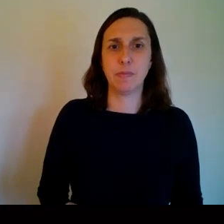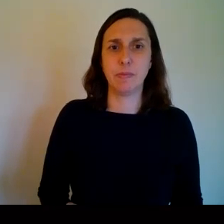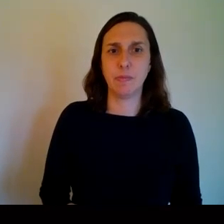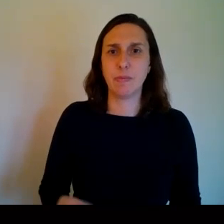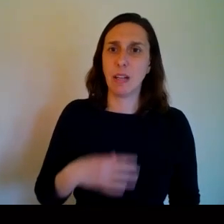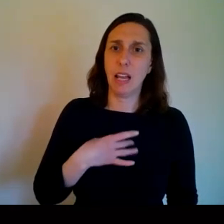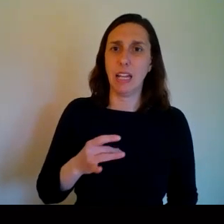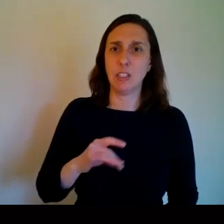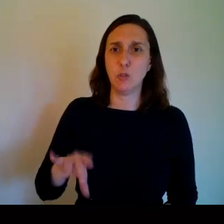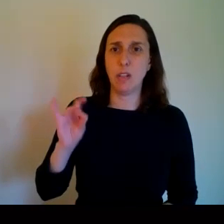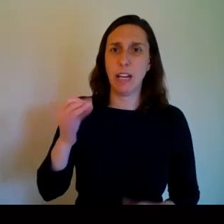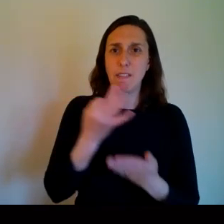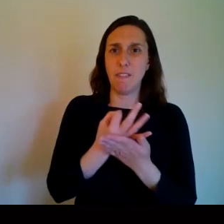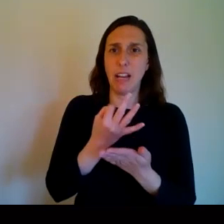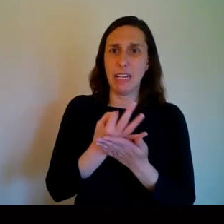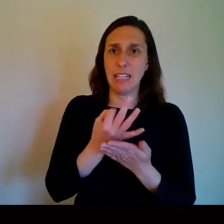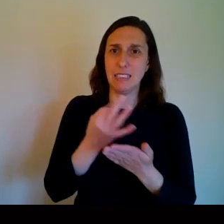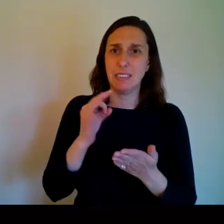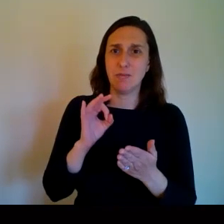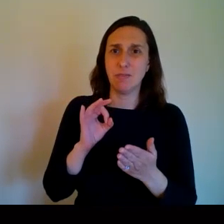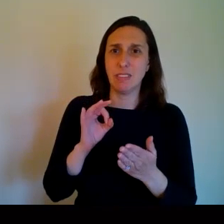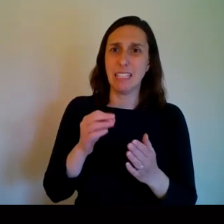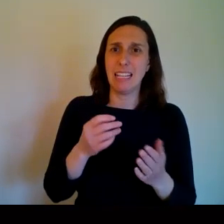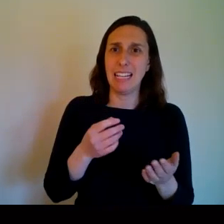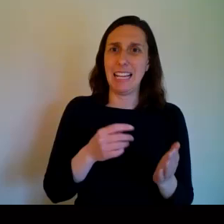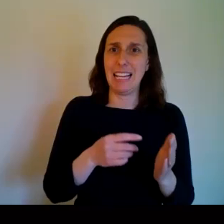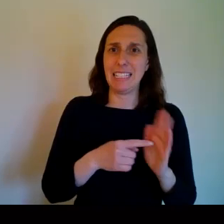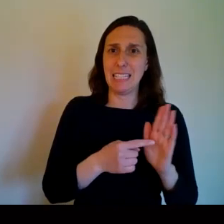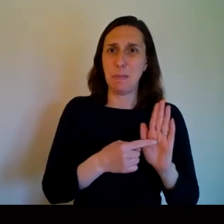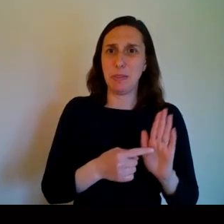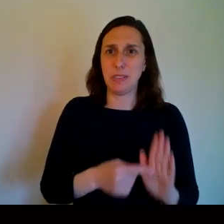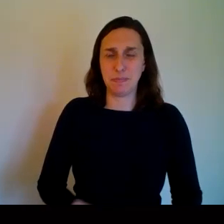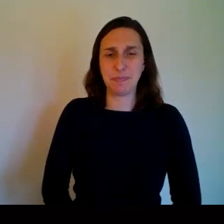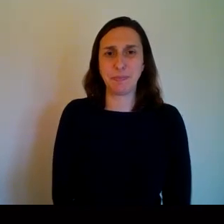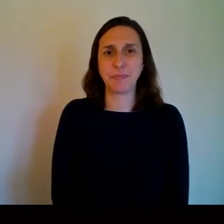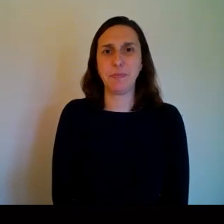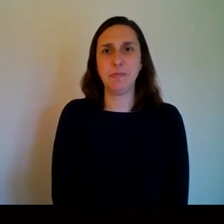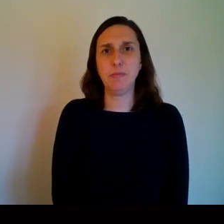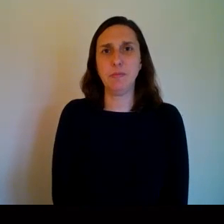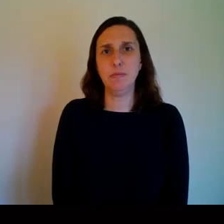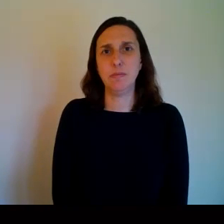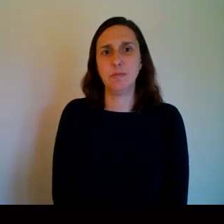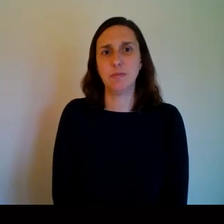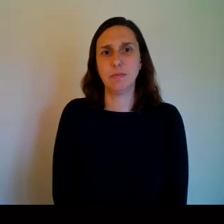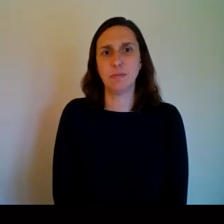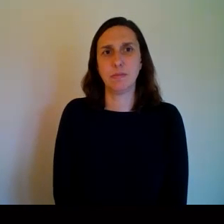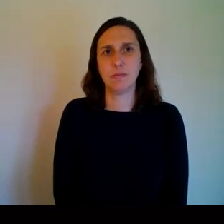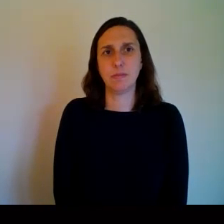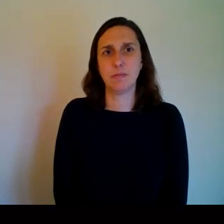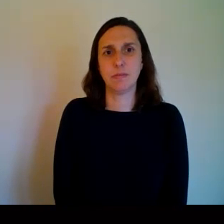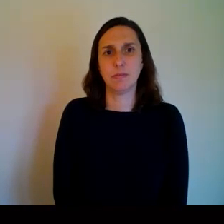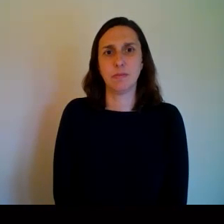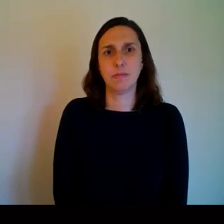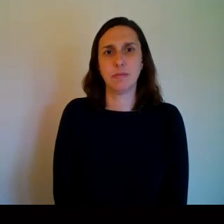finance examples. I had to look for the word, economics. And so I'm looking